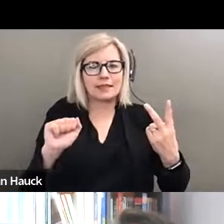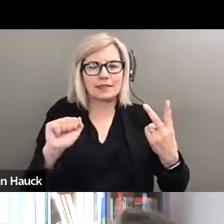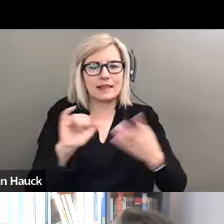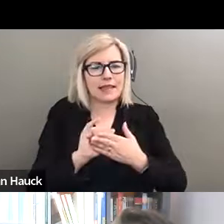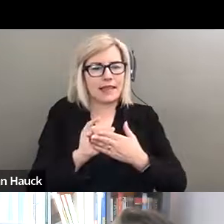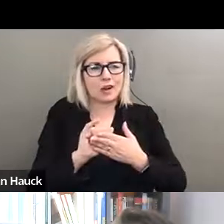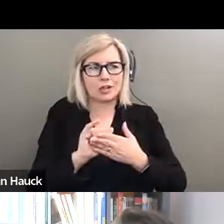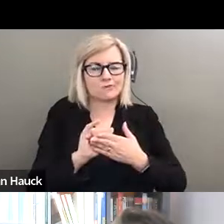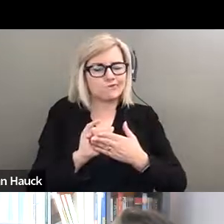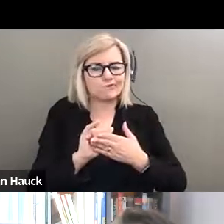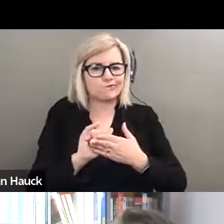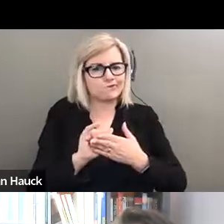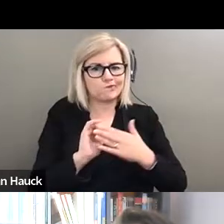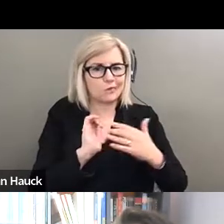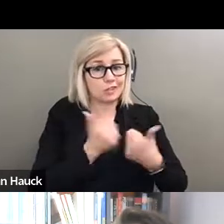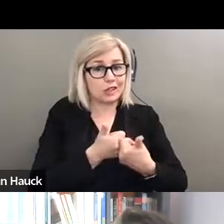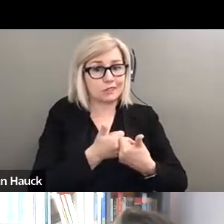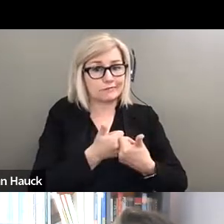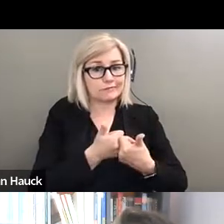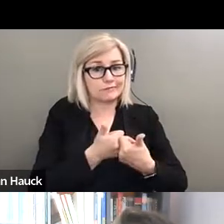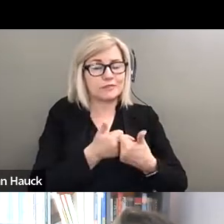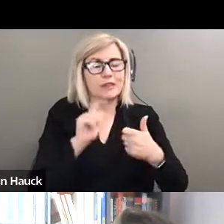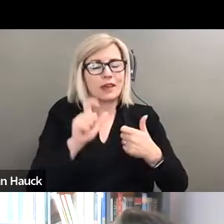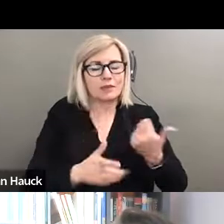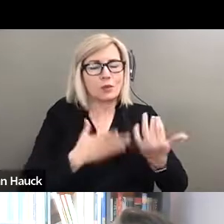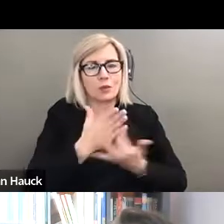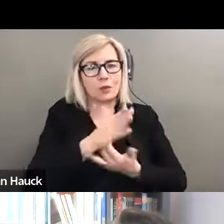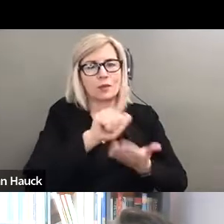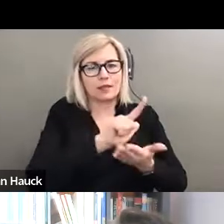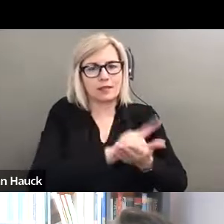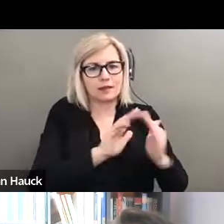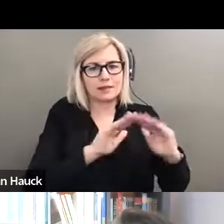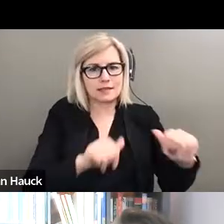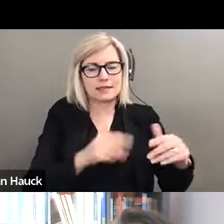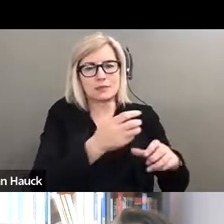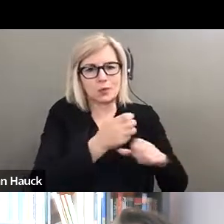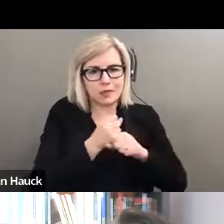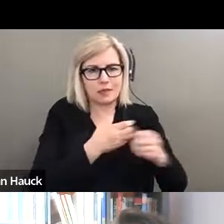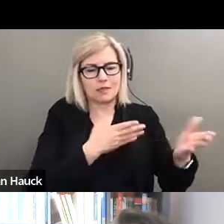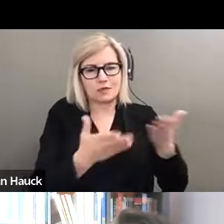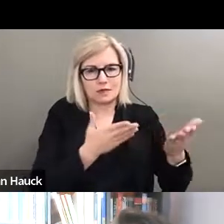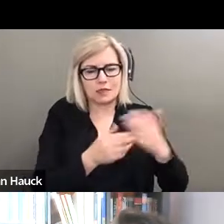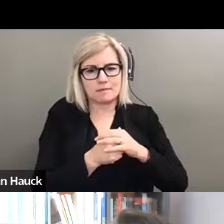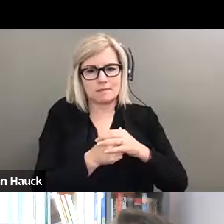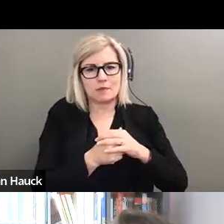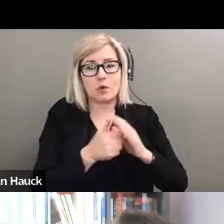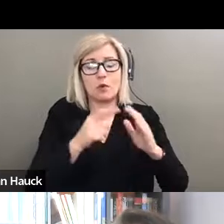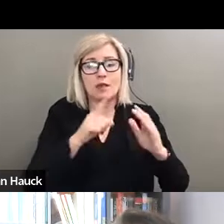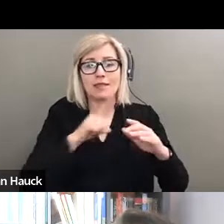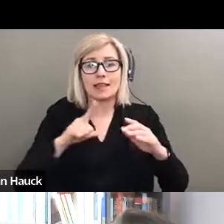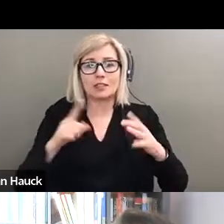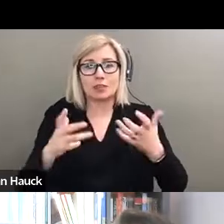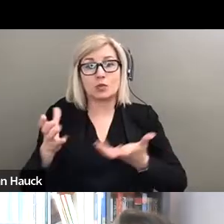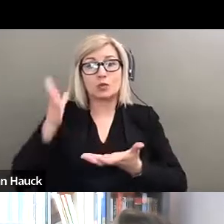being difficult for families. So they have to take it through the legal system to get services. And so legislators want to